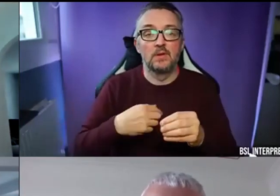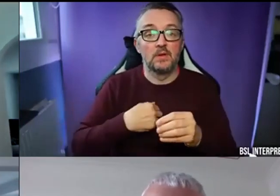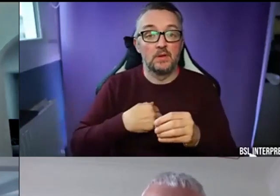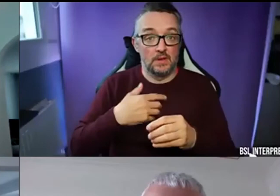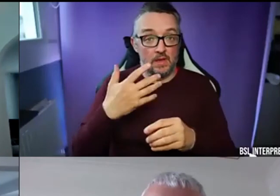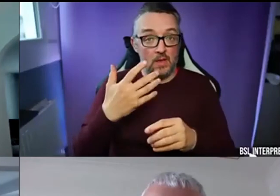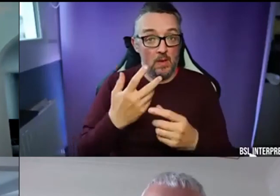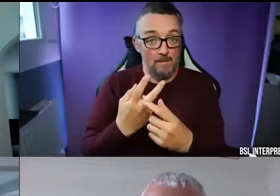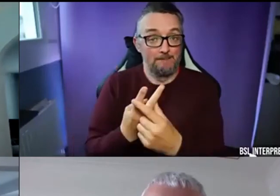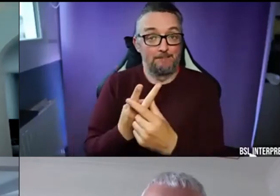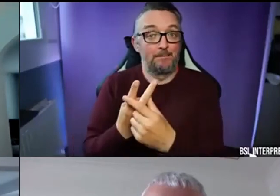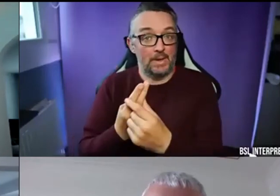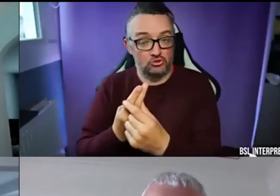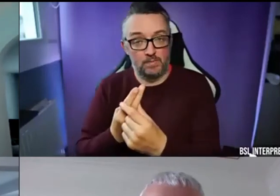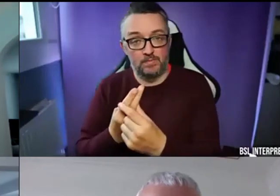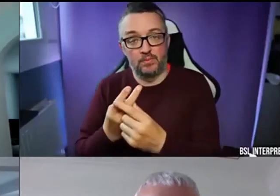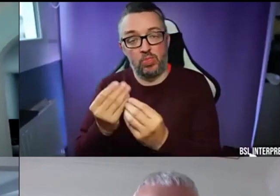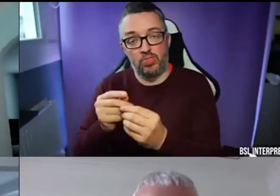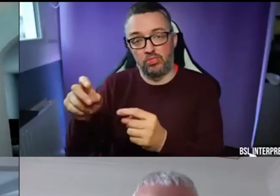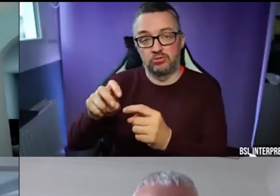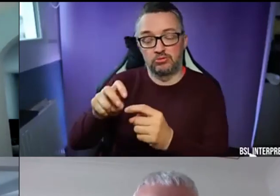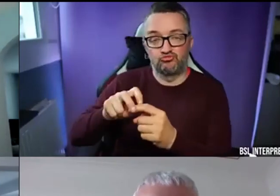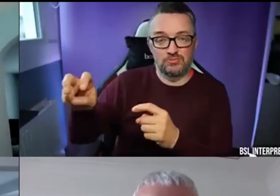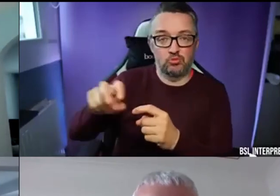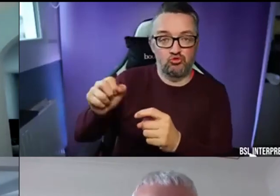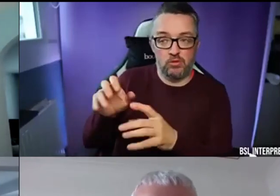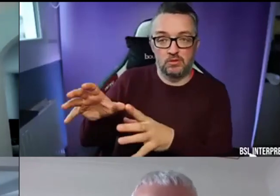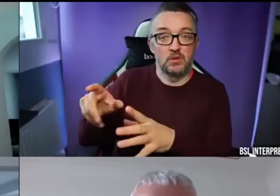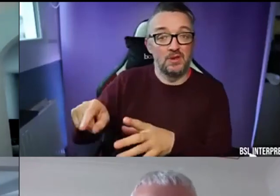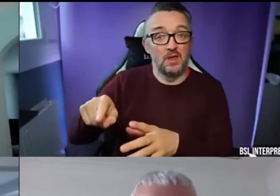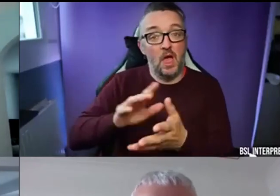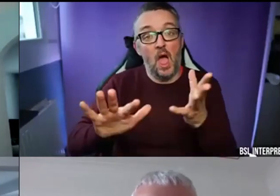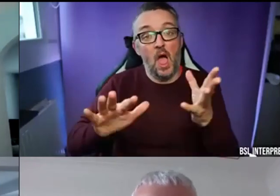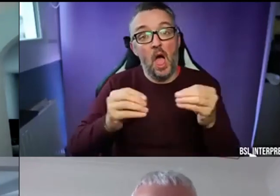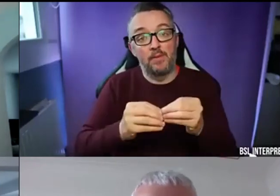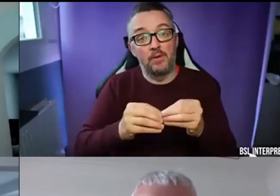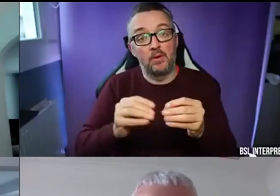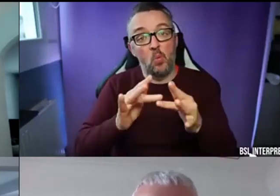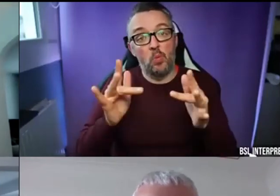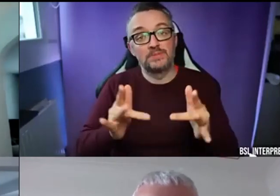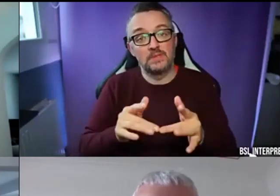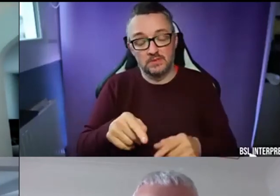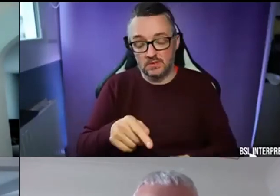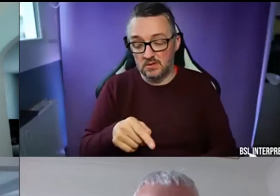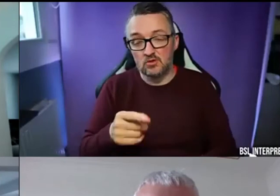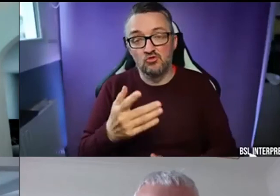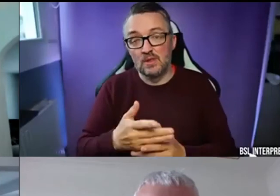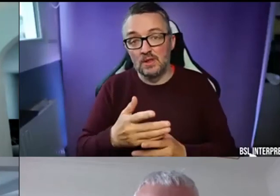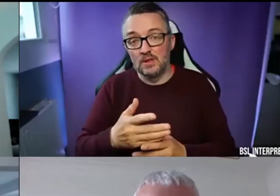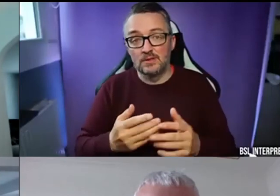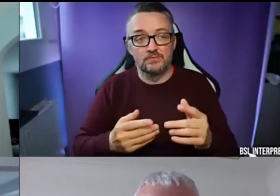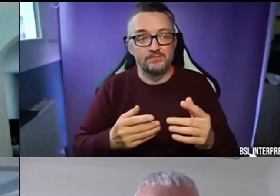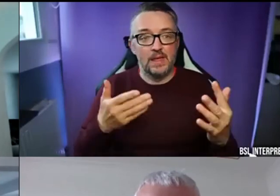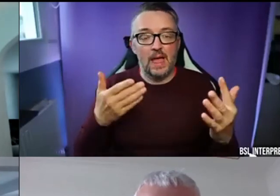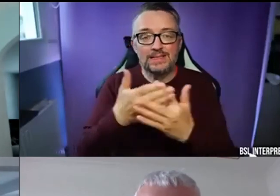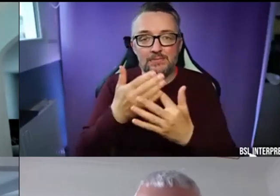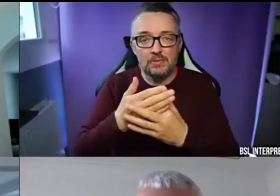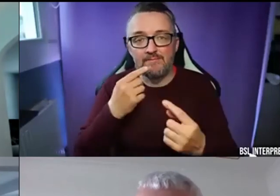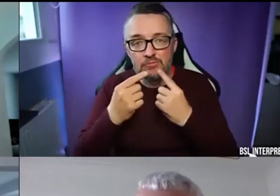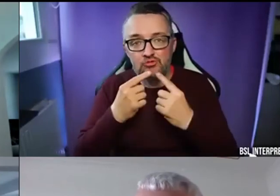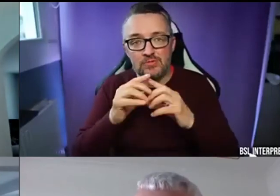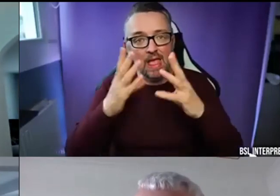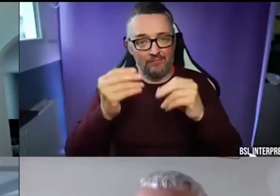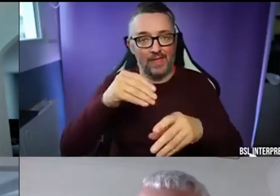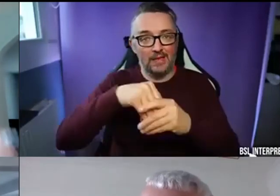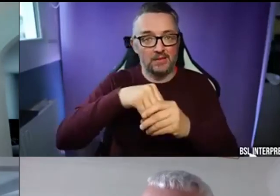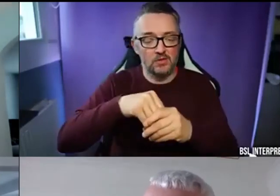partnership with Transport Scotland, and it's a website dedicated to accessible travel information and resources. So I was just